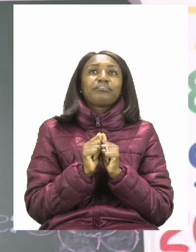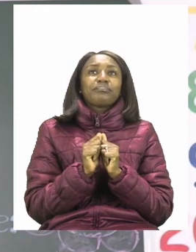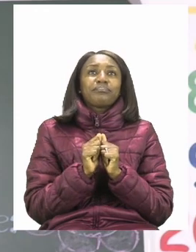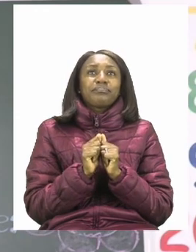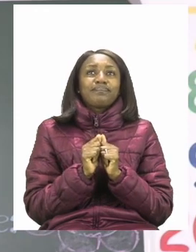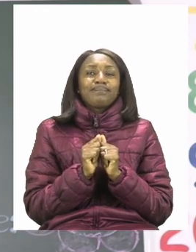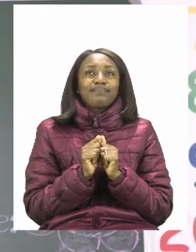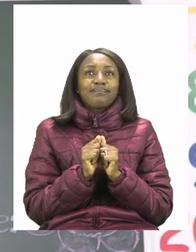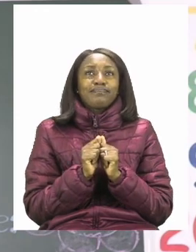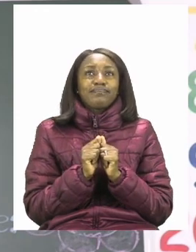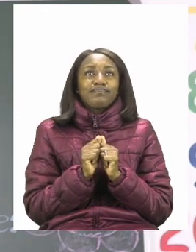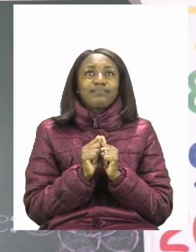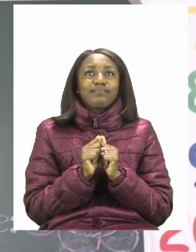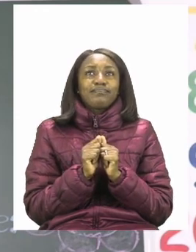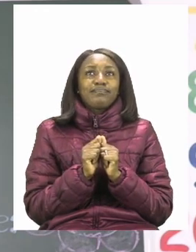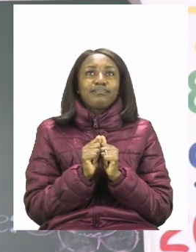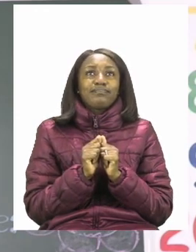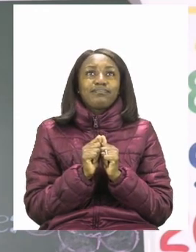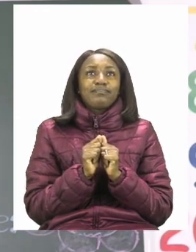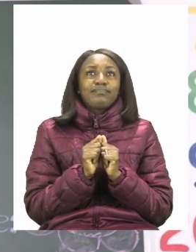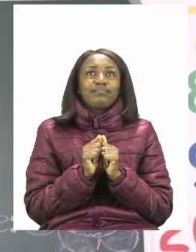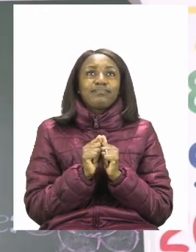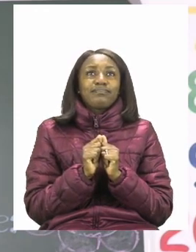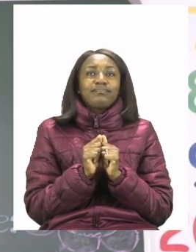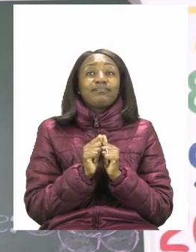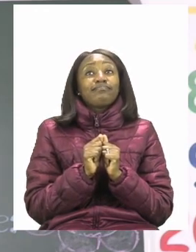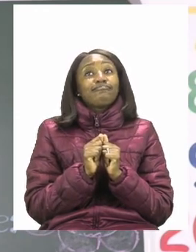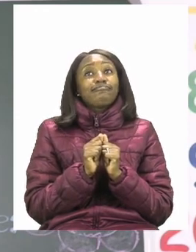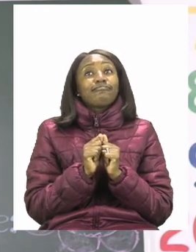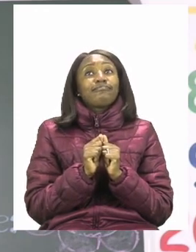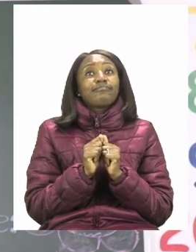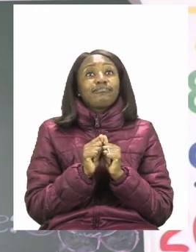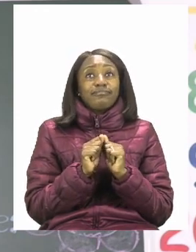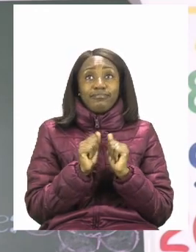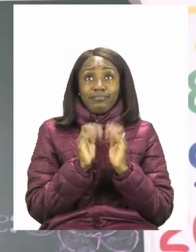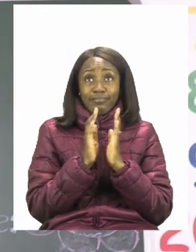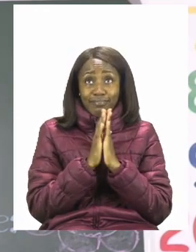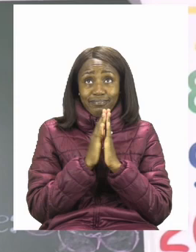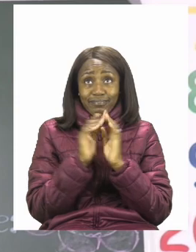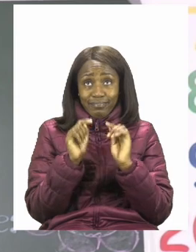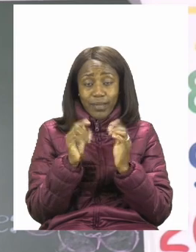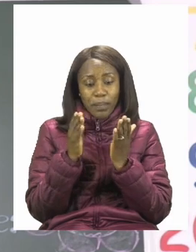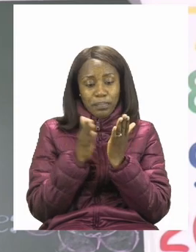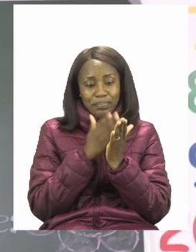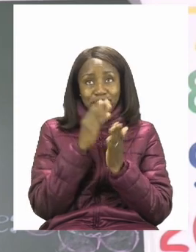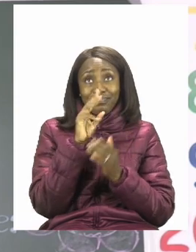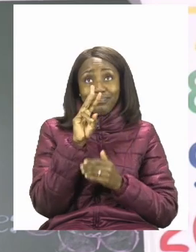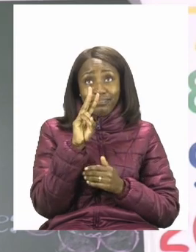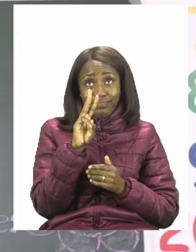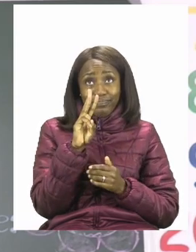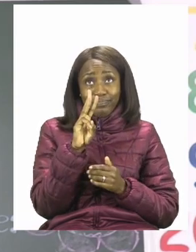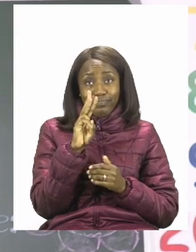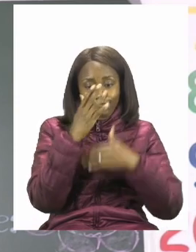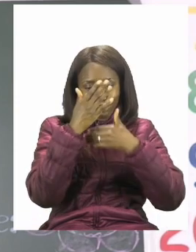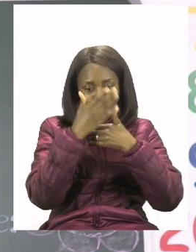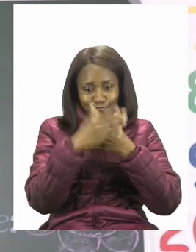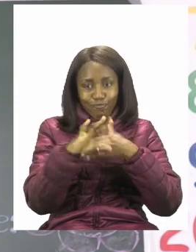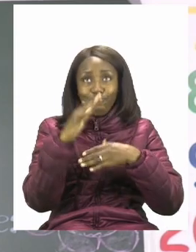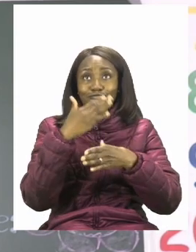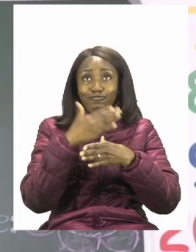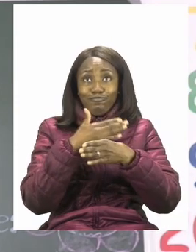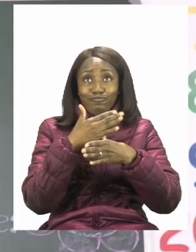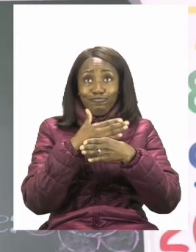here. Right, so you go back to the booklet and you complete the rest of the words in